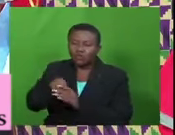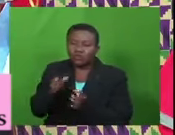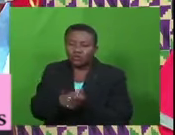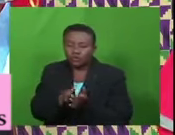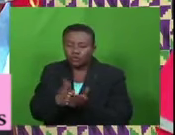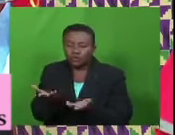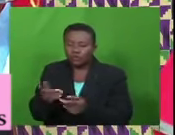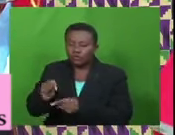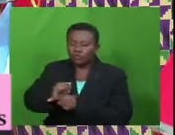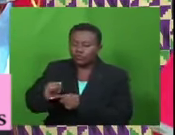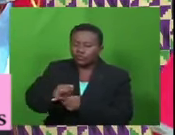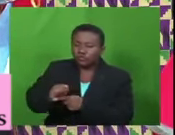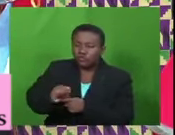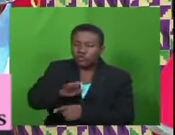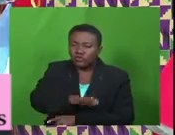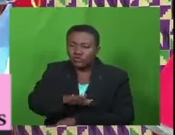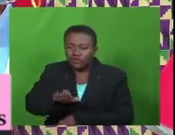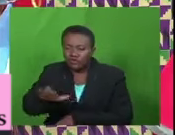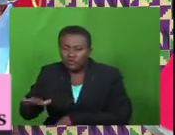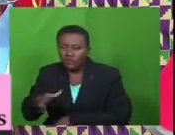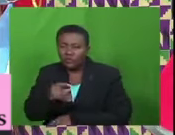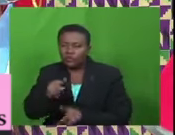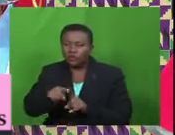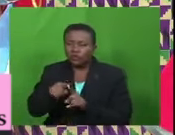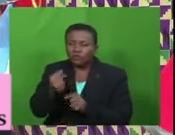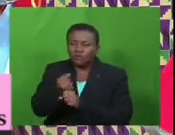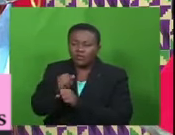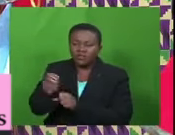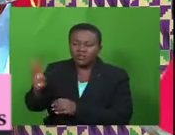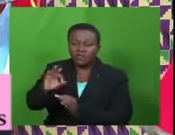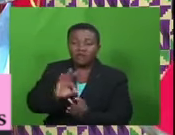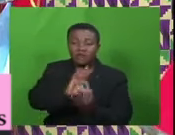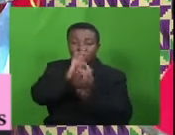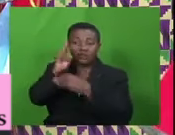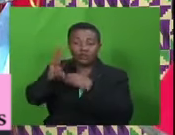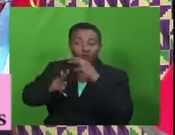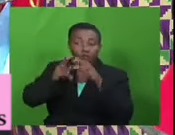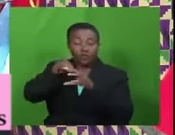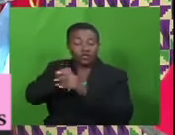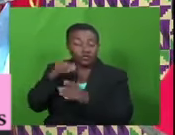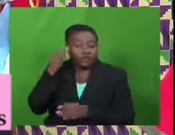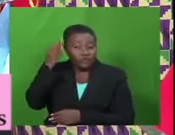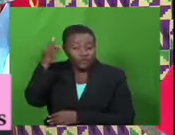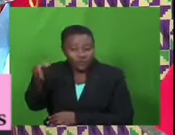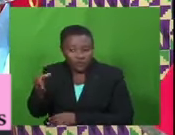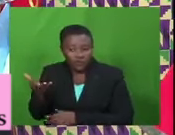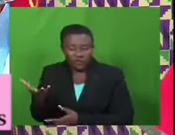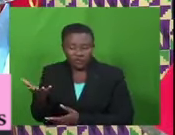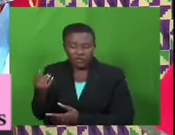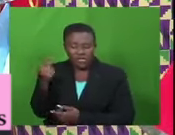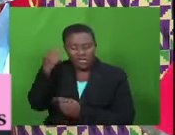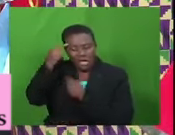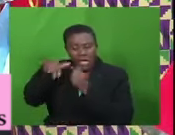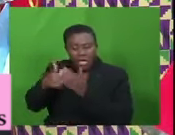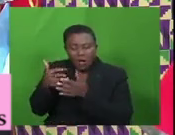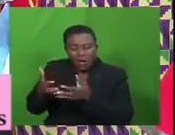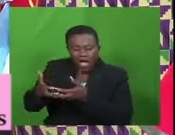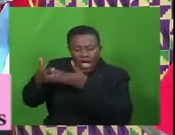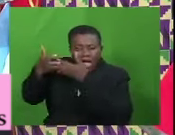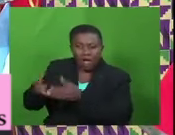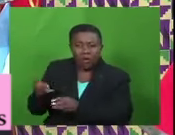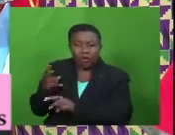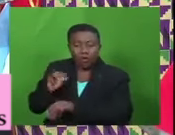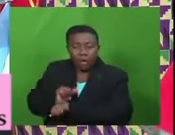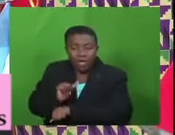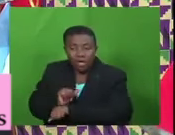young people and equip them to face a competitive world. Considering the amount of work that still needs to be